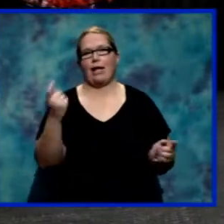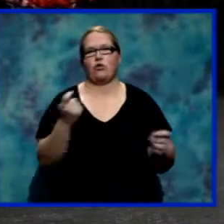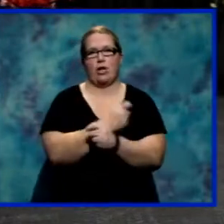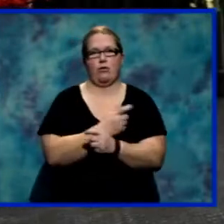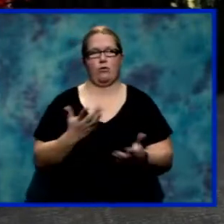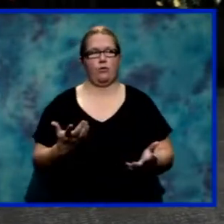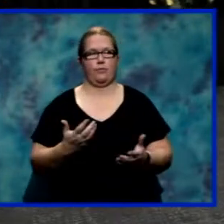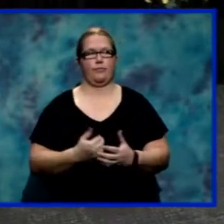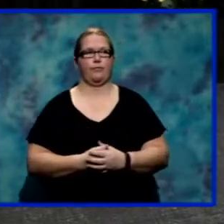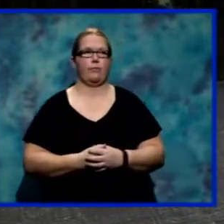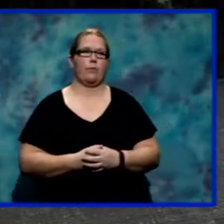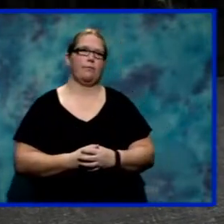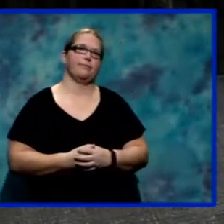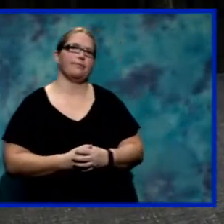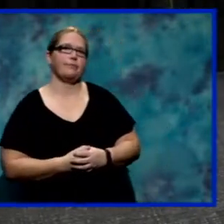Get this.